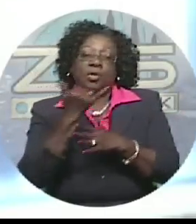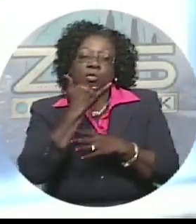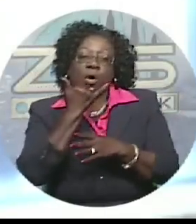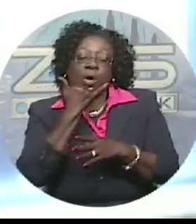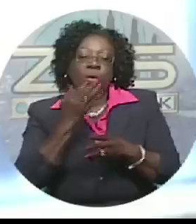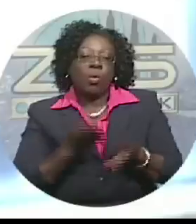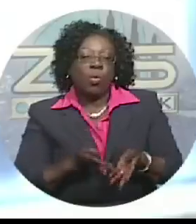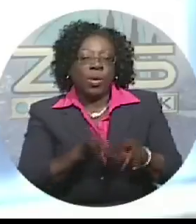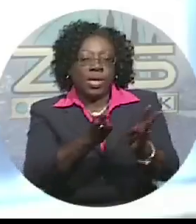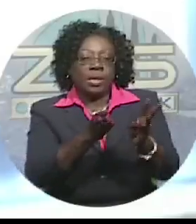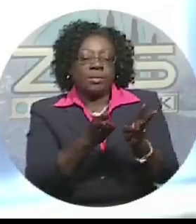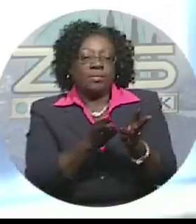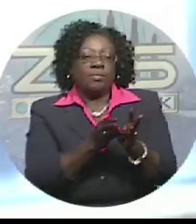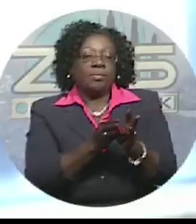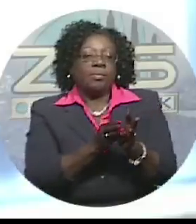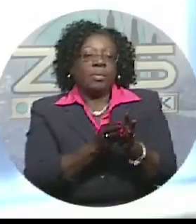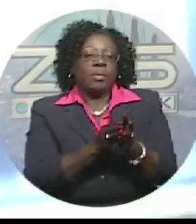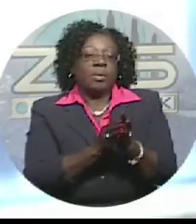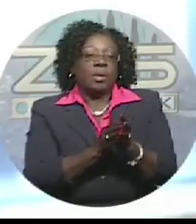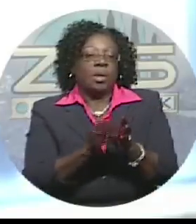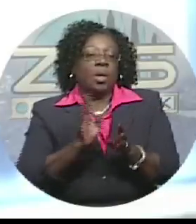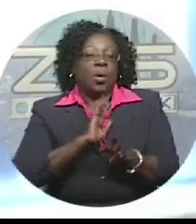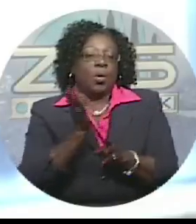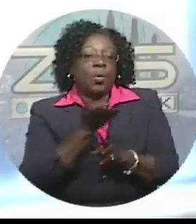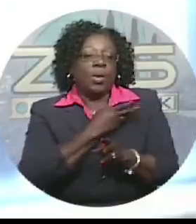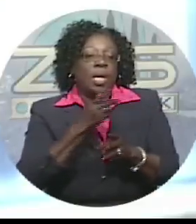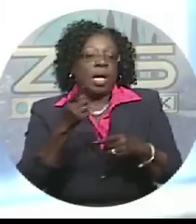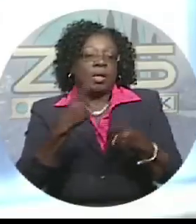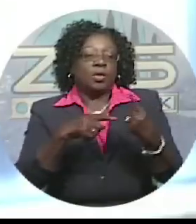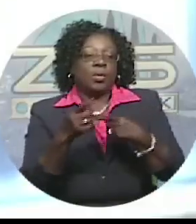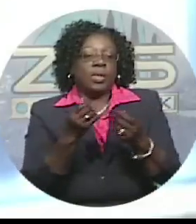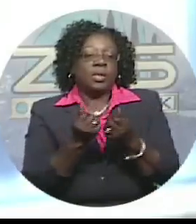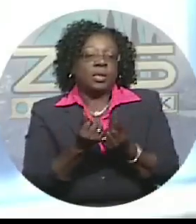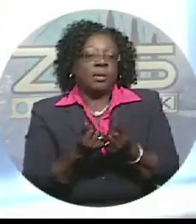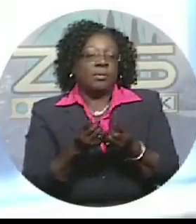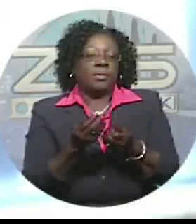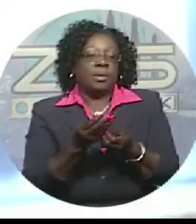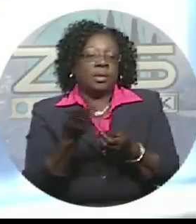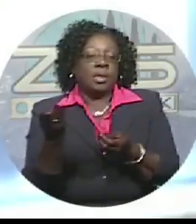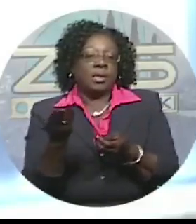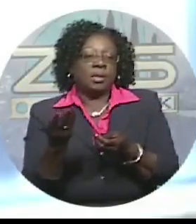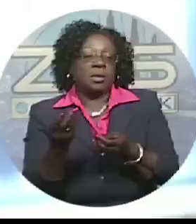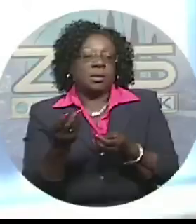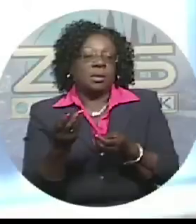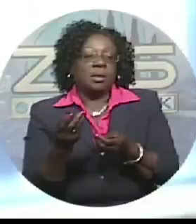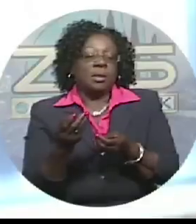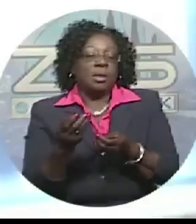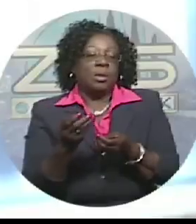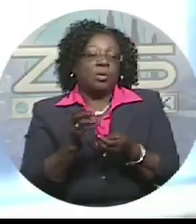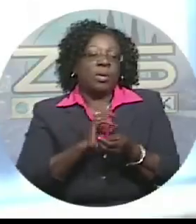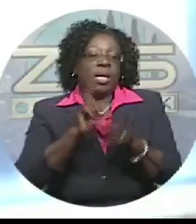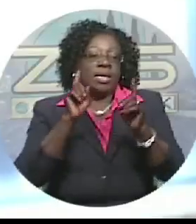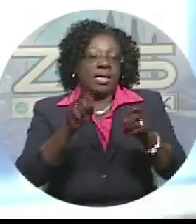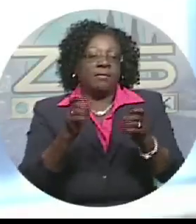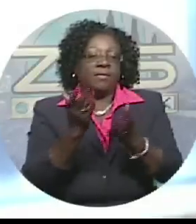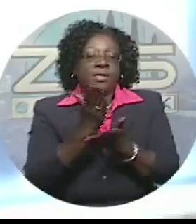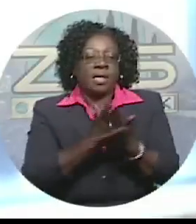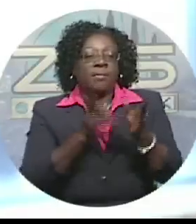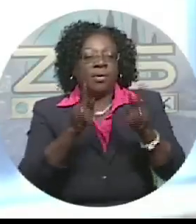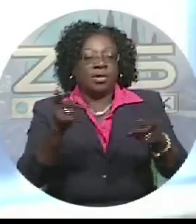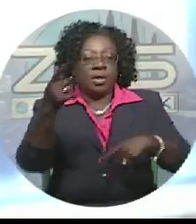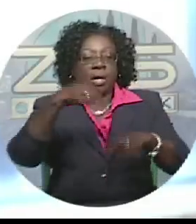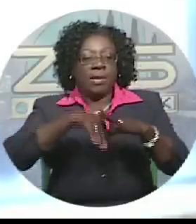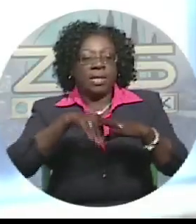is unlawful migration. Where there's a legitimate need for labor skills, fine, there's a process to go through to do